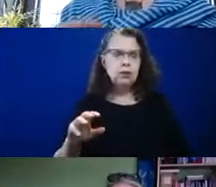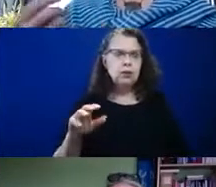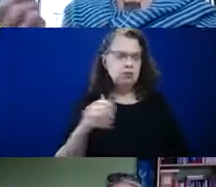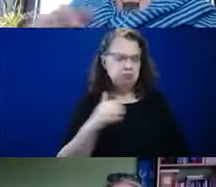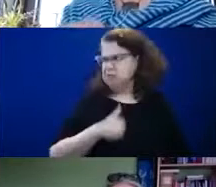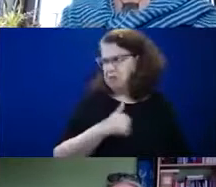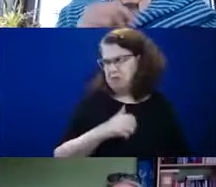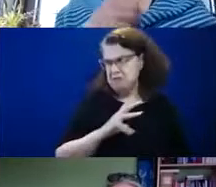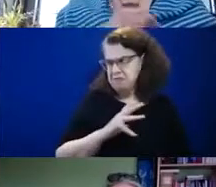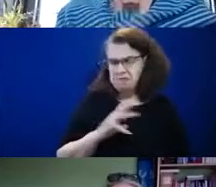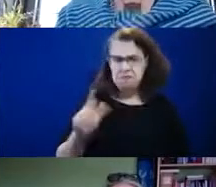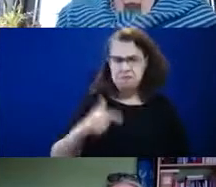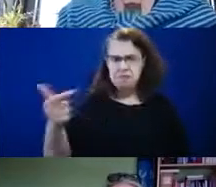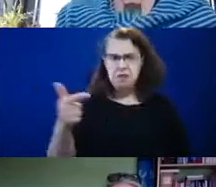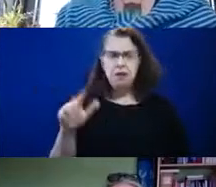sorry.